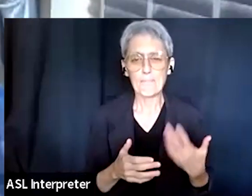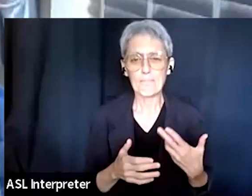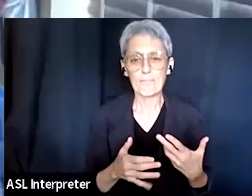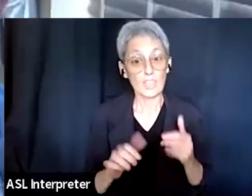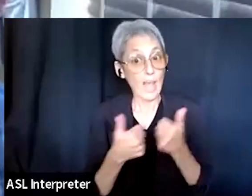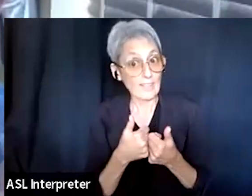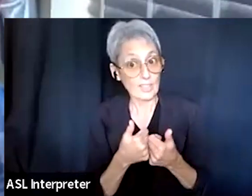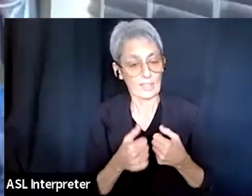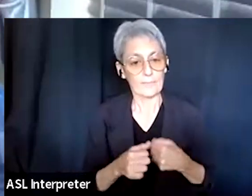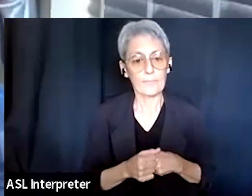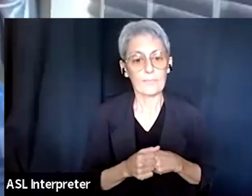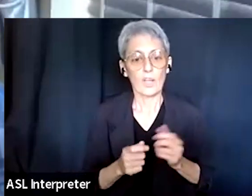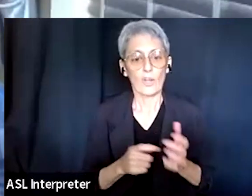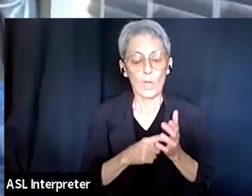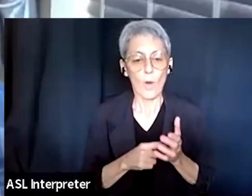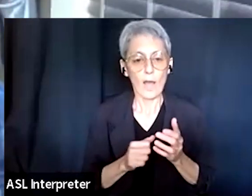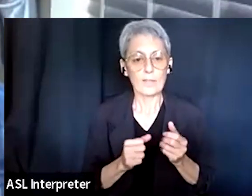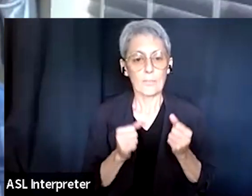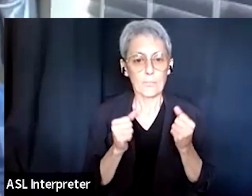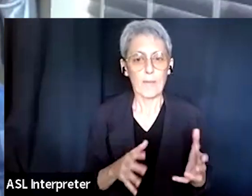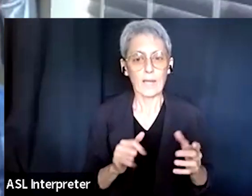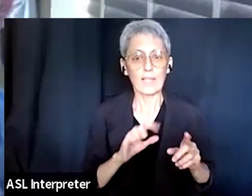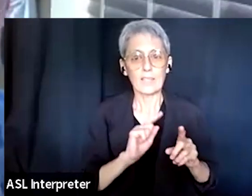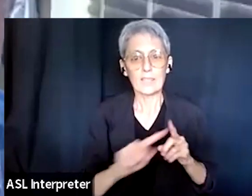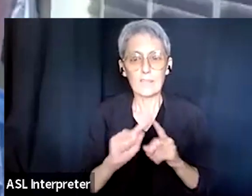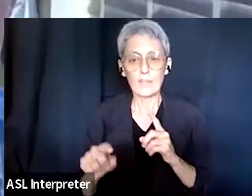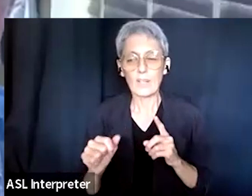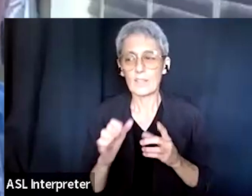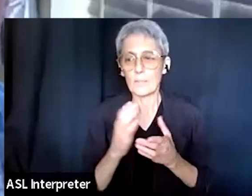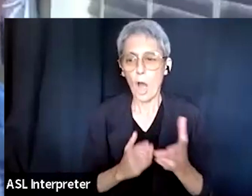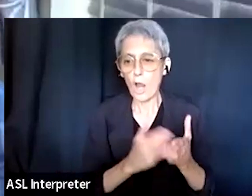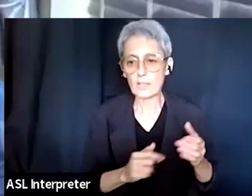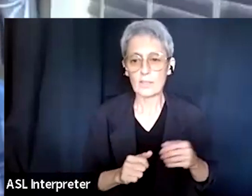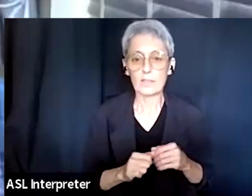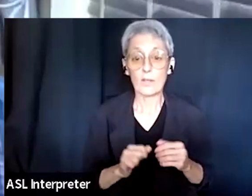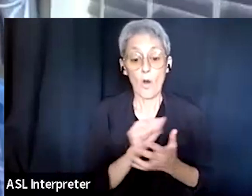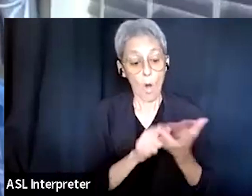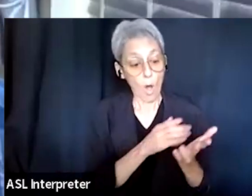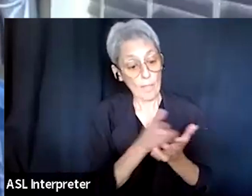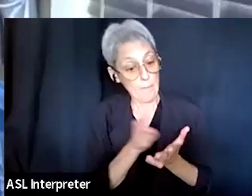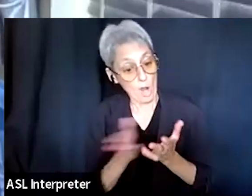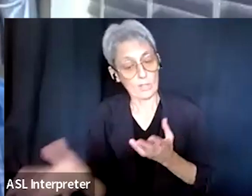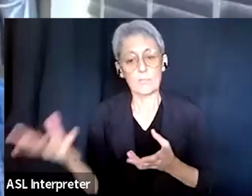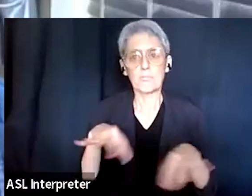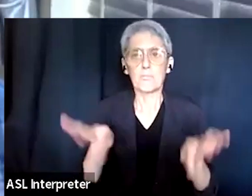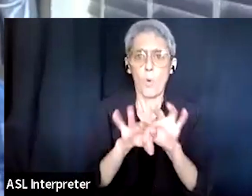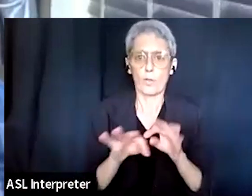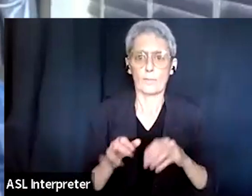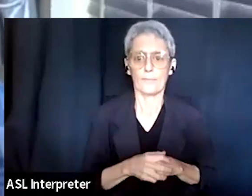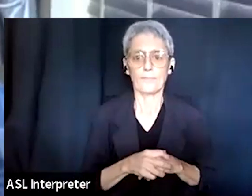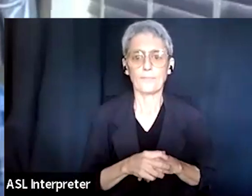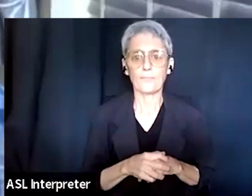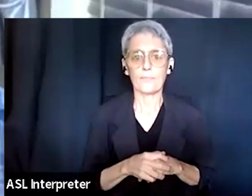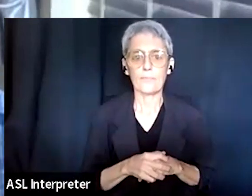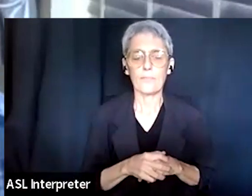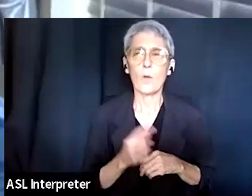orchestration of many different aspects, all of which are important. So if there's one thing I would